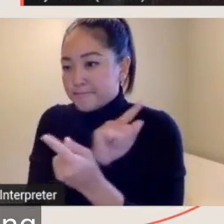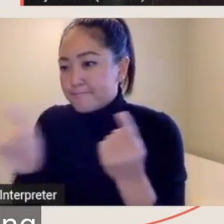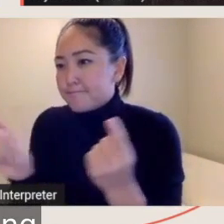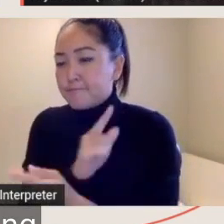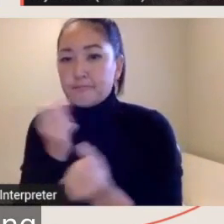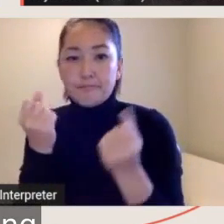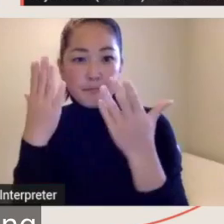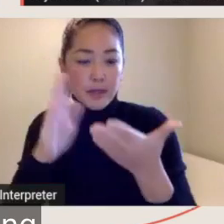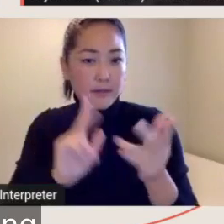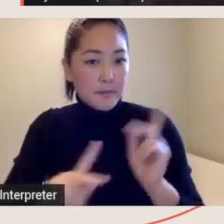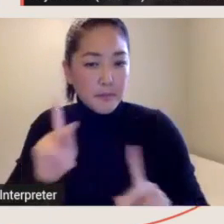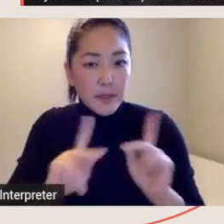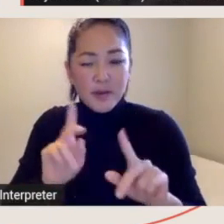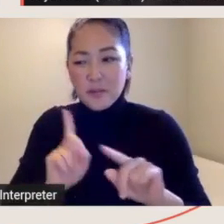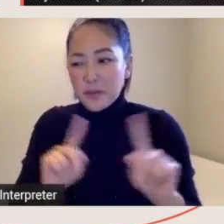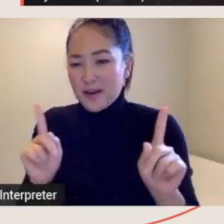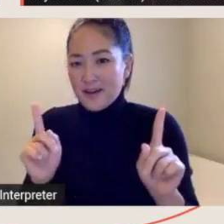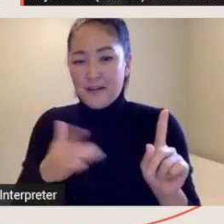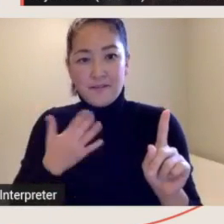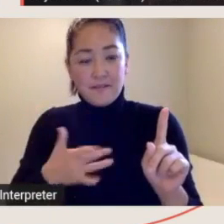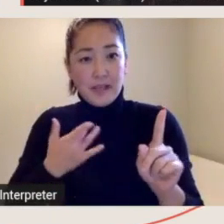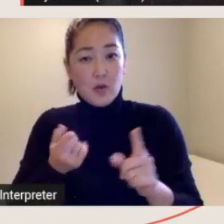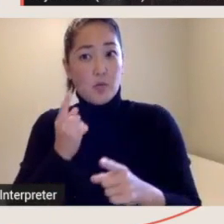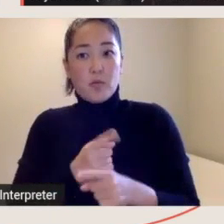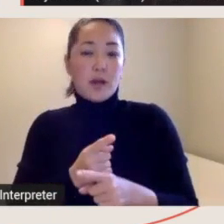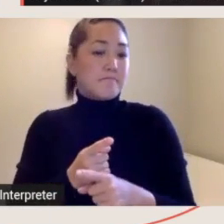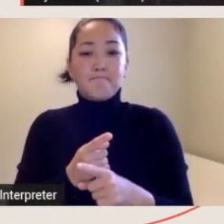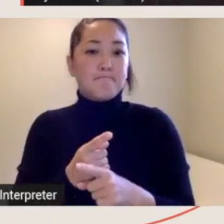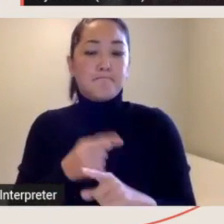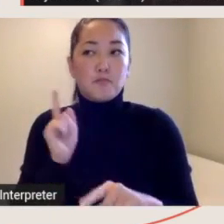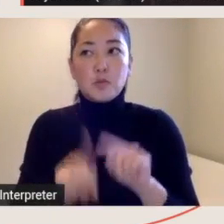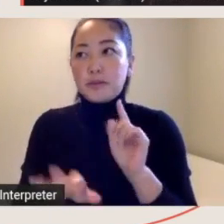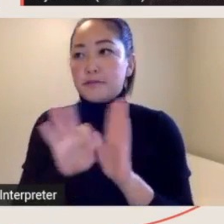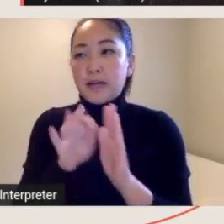nothing felt like particularly right, and so we were constantly looking for the right story to tell.